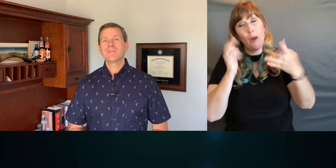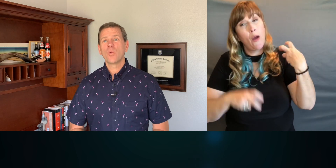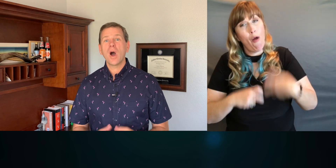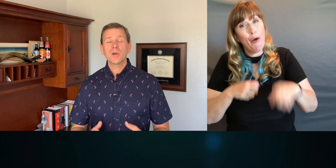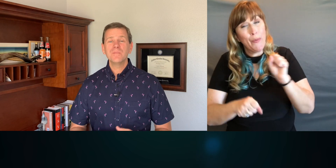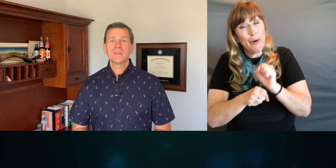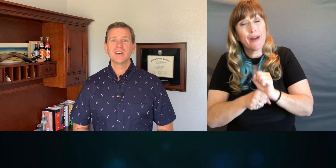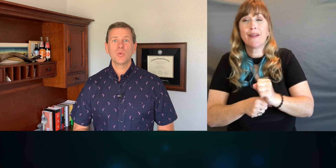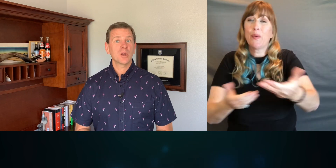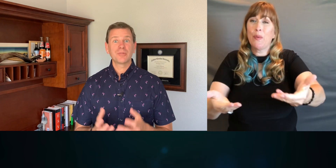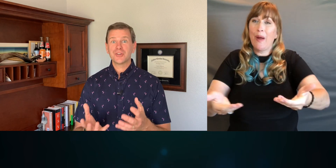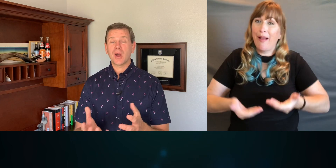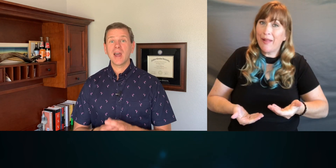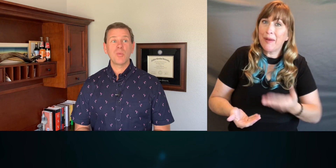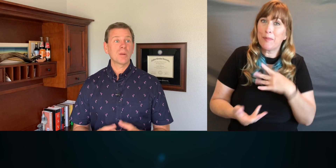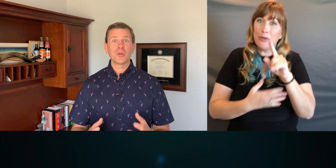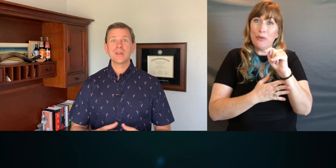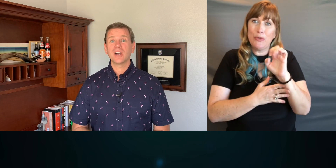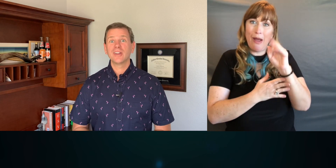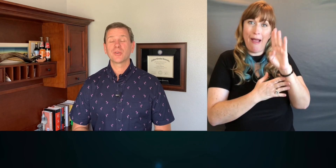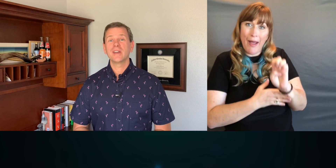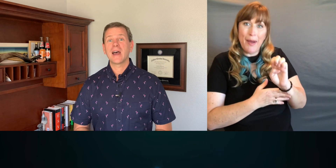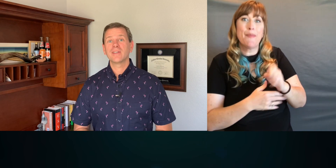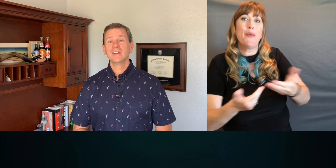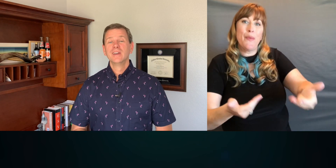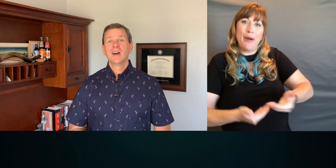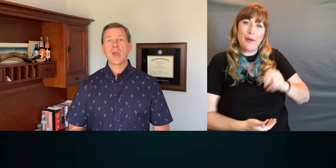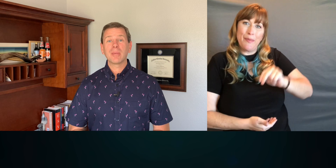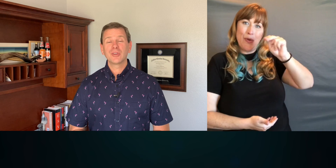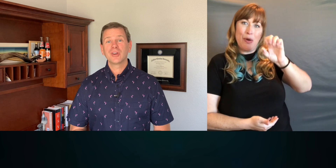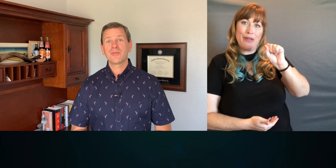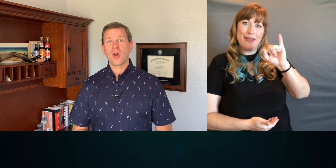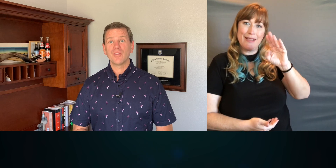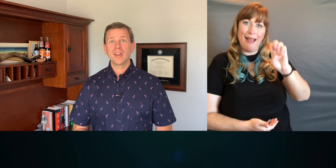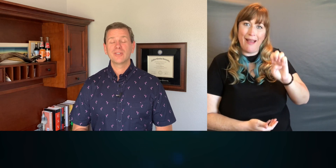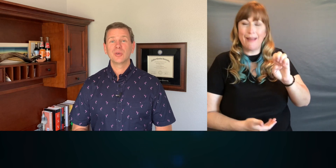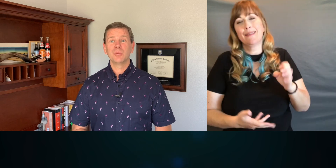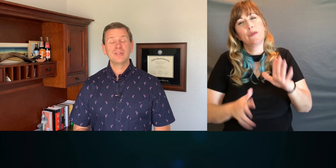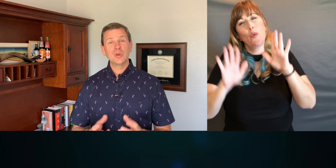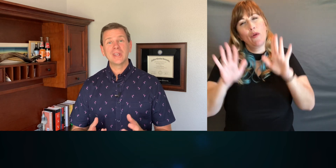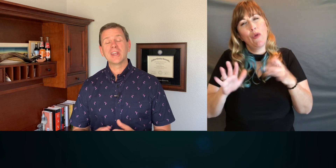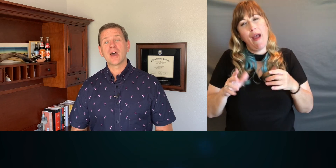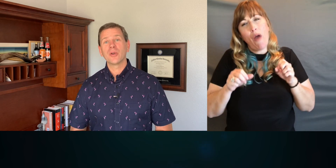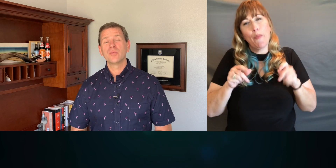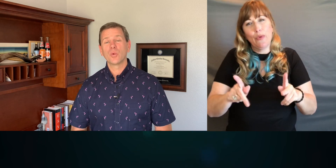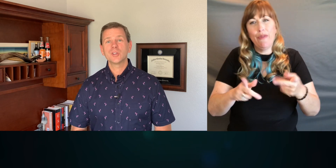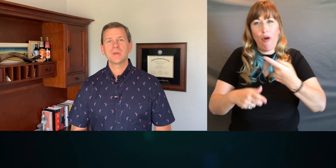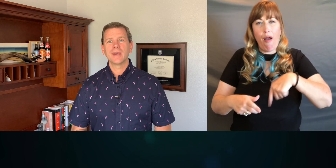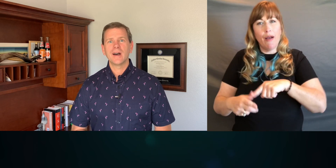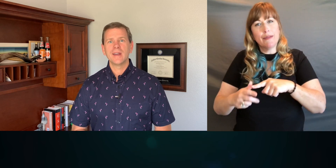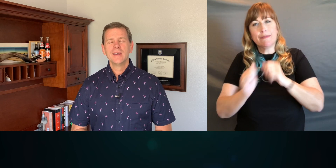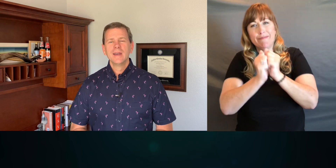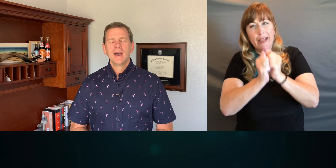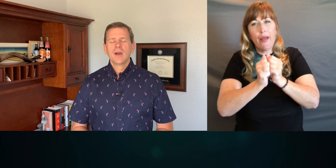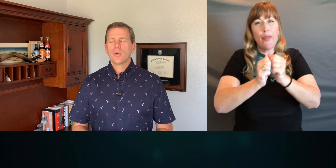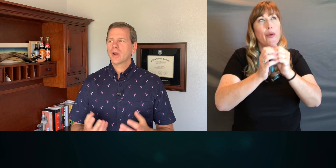together. Welcome. Welcome to the tribe. Welcome to the Northside. It's great having the opportunity for all of us to be tuned in together, worshiping